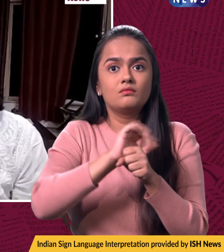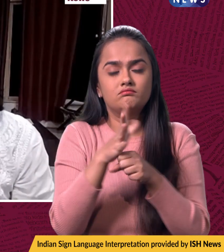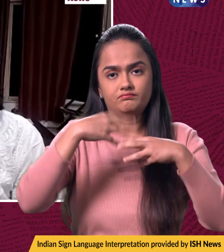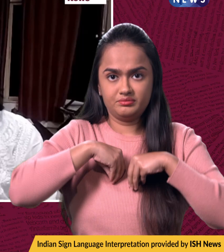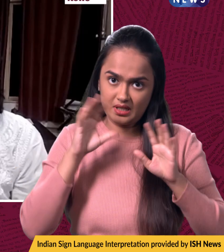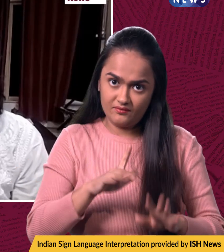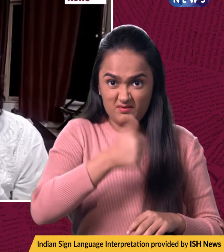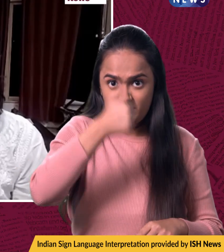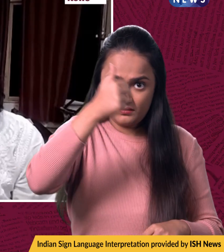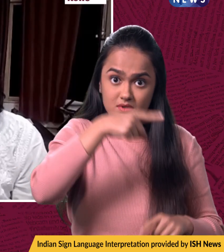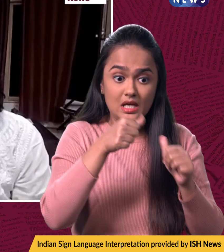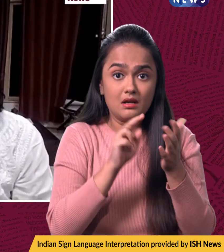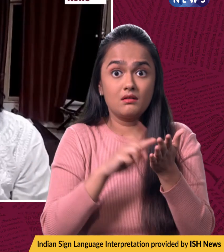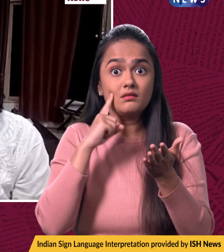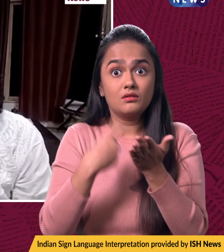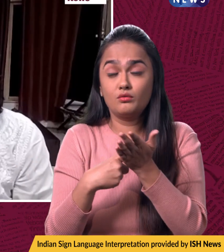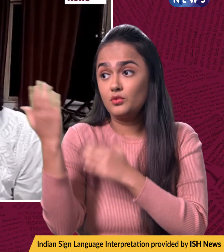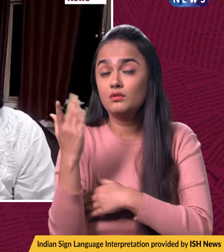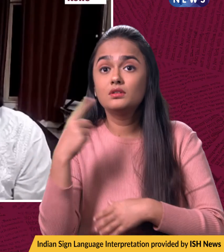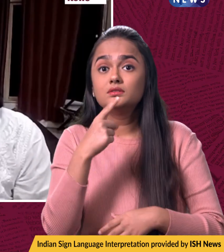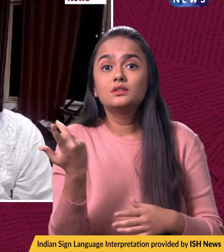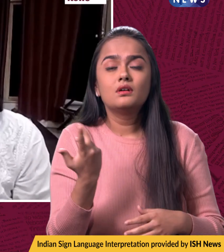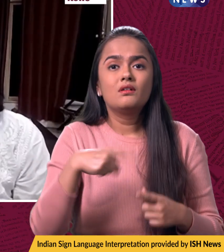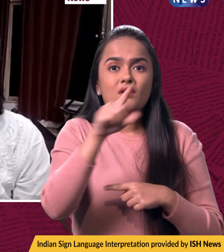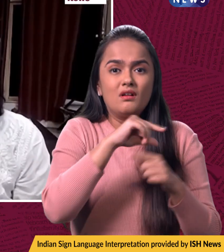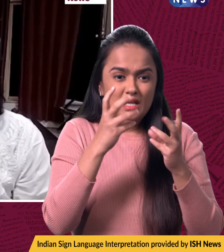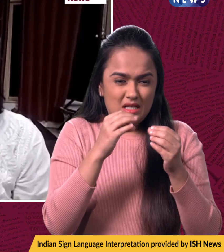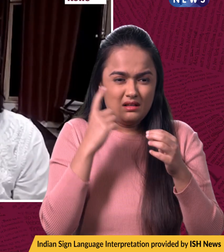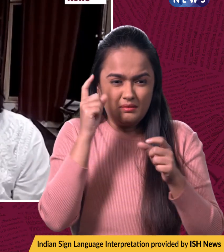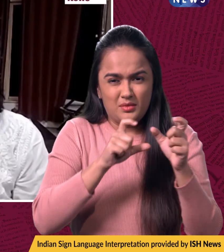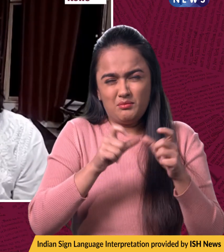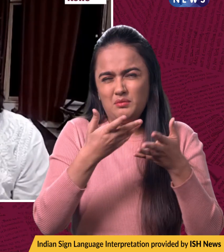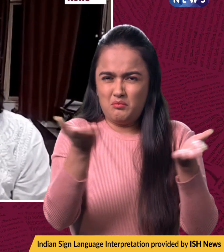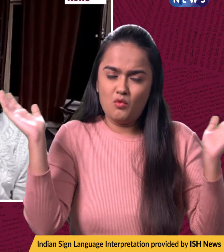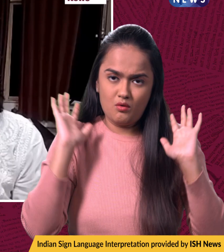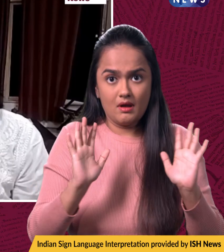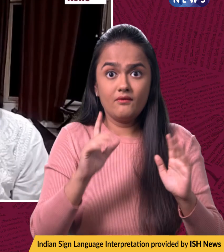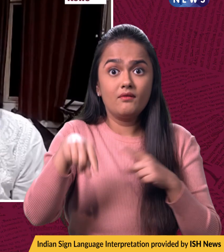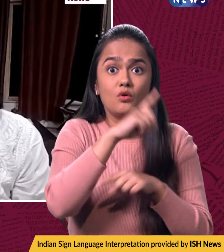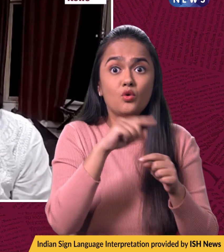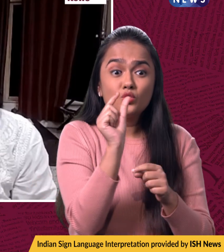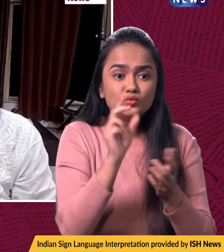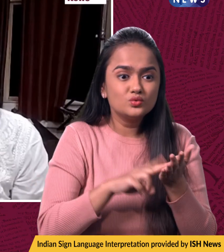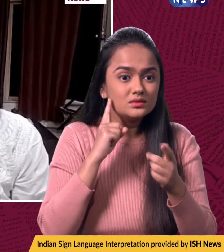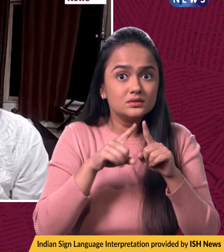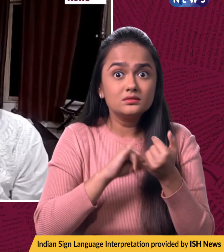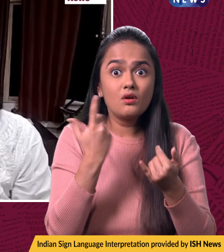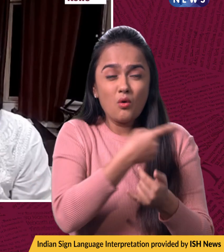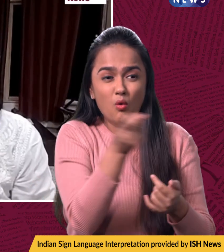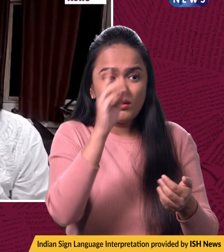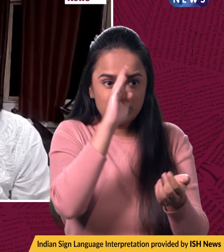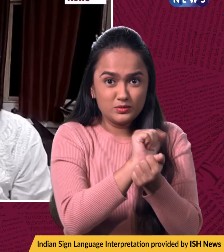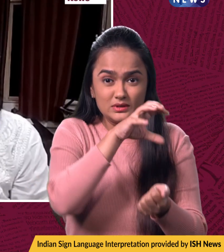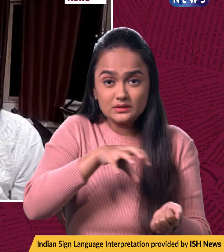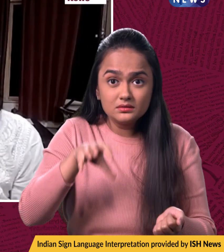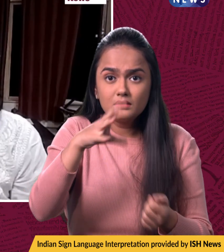positive for COVID. And this is an ANI report which says that a large number of Delhi police personnel in all units and at all police